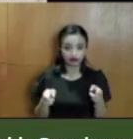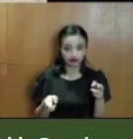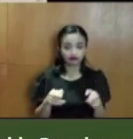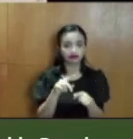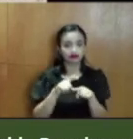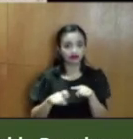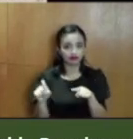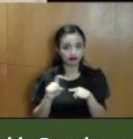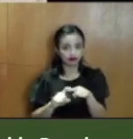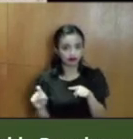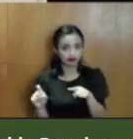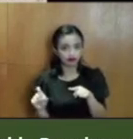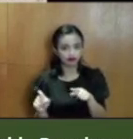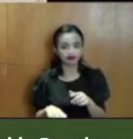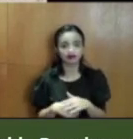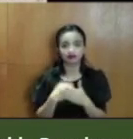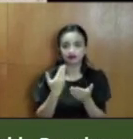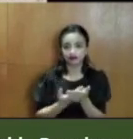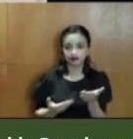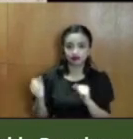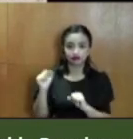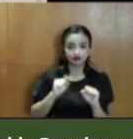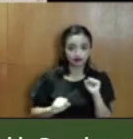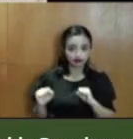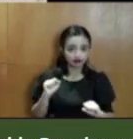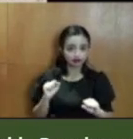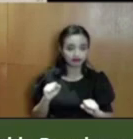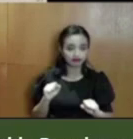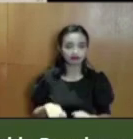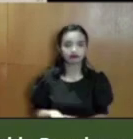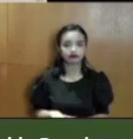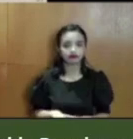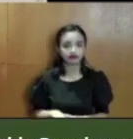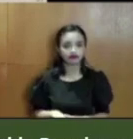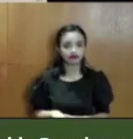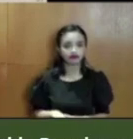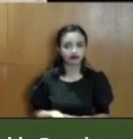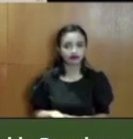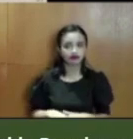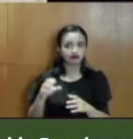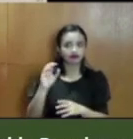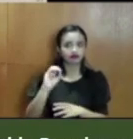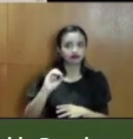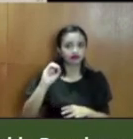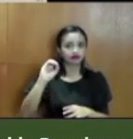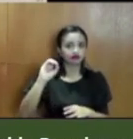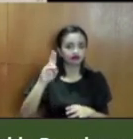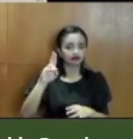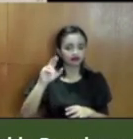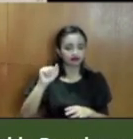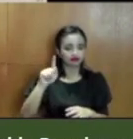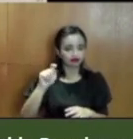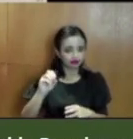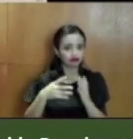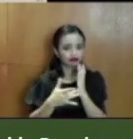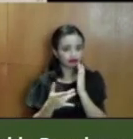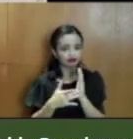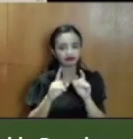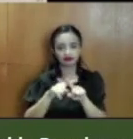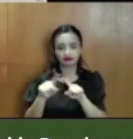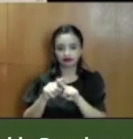then materials science, nanotech, optoelectronics, and pretty modest output in biotech, which